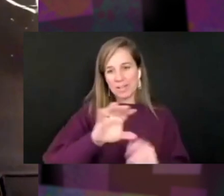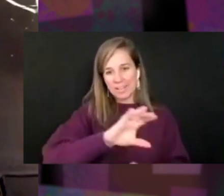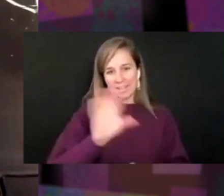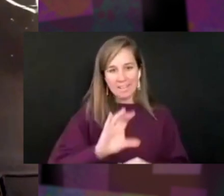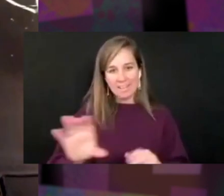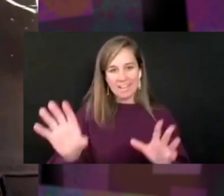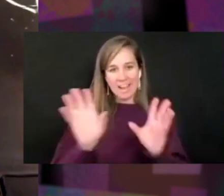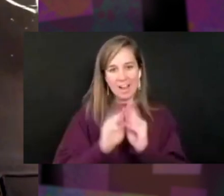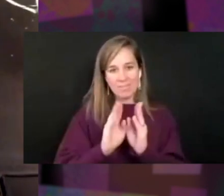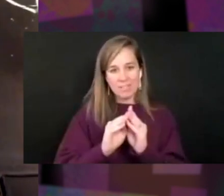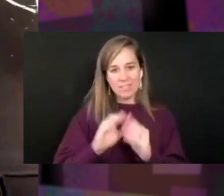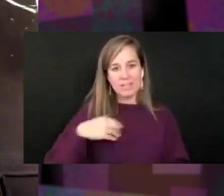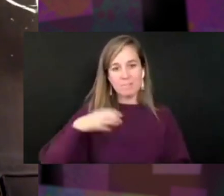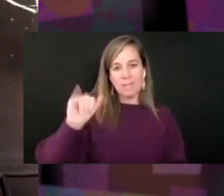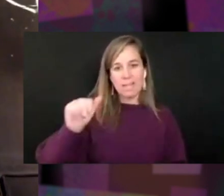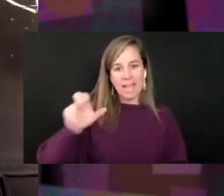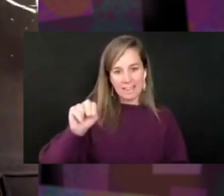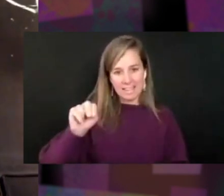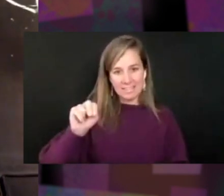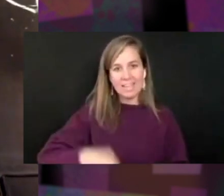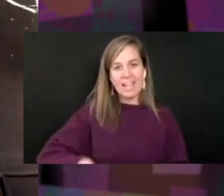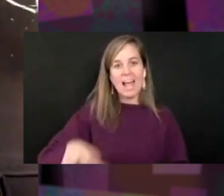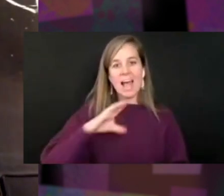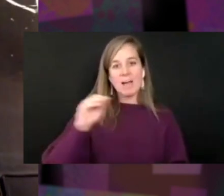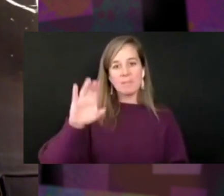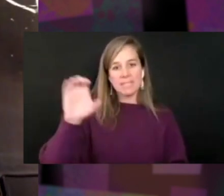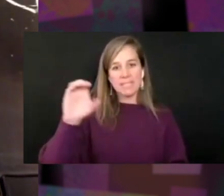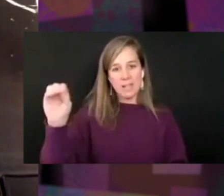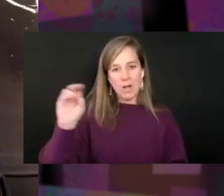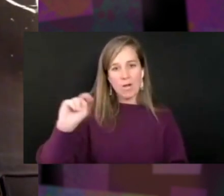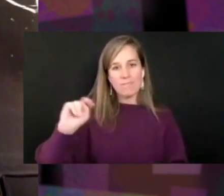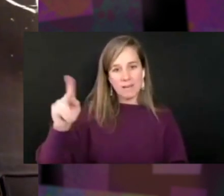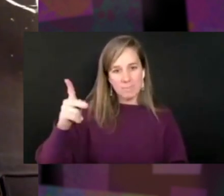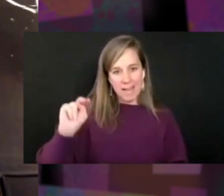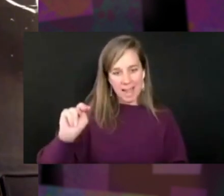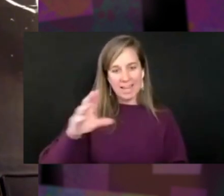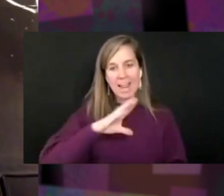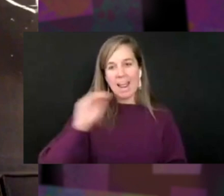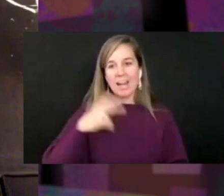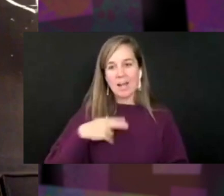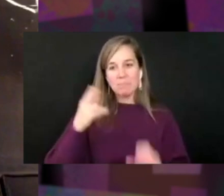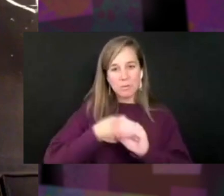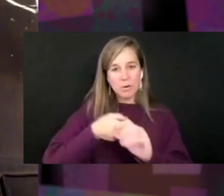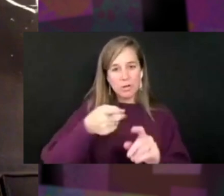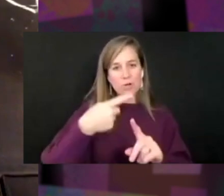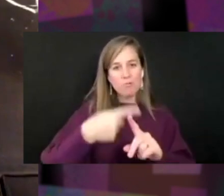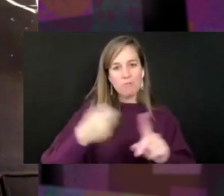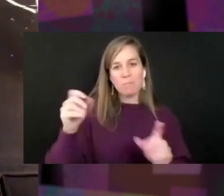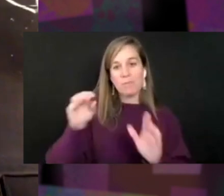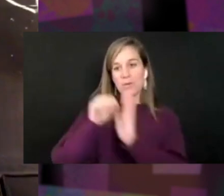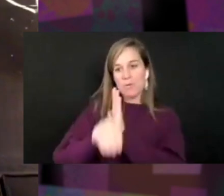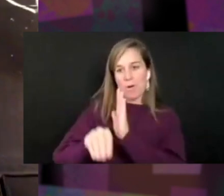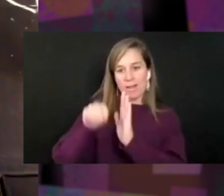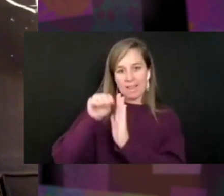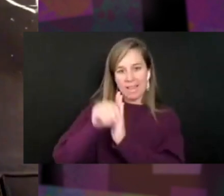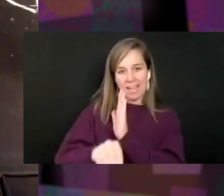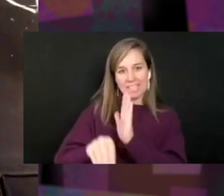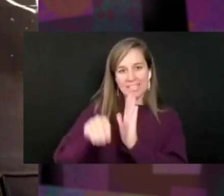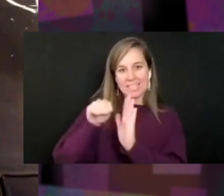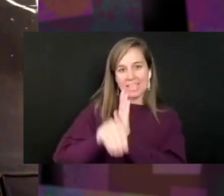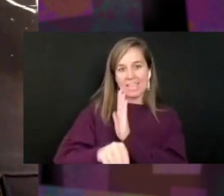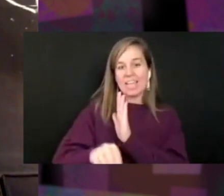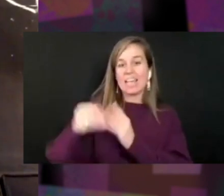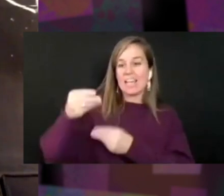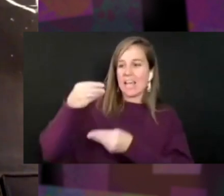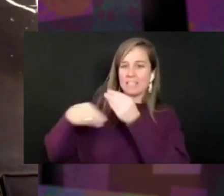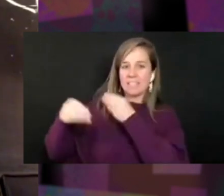Strokosch, President and CEO of the National Performance Network, and I am joining you from New Orleans, the ancestral lands